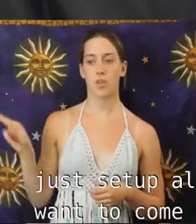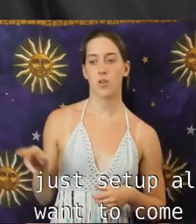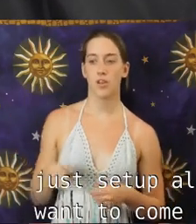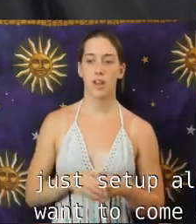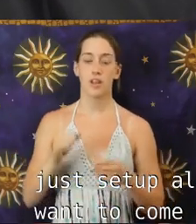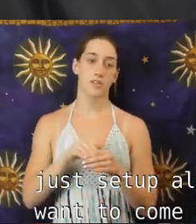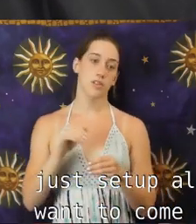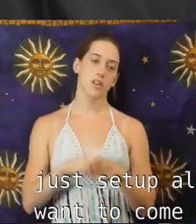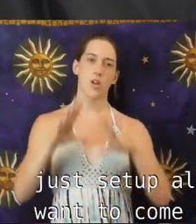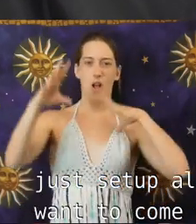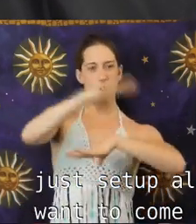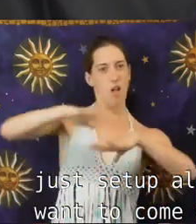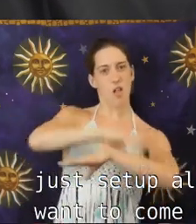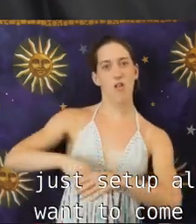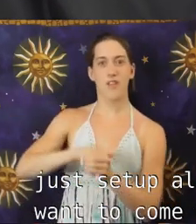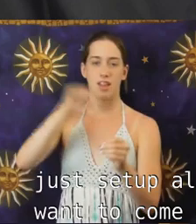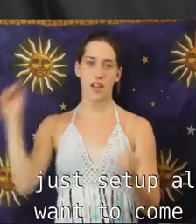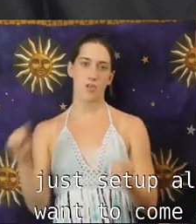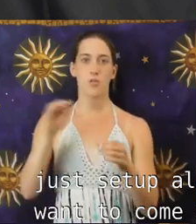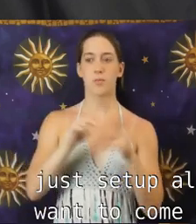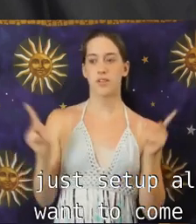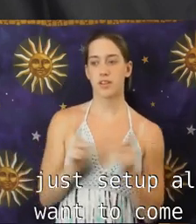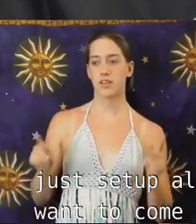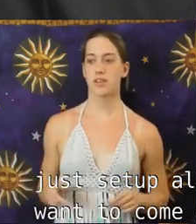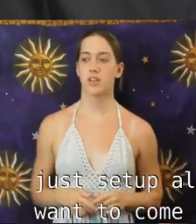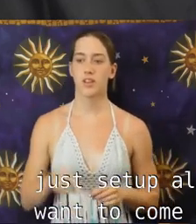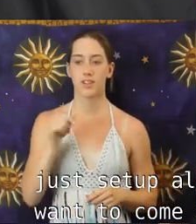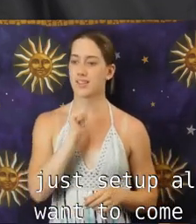12 stages set up all over their outdoor venue.